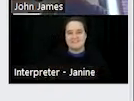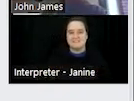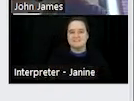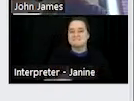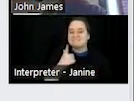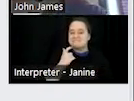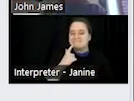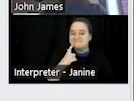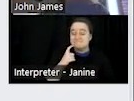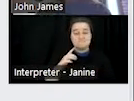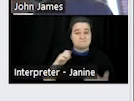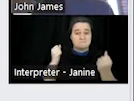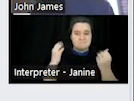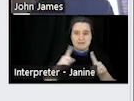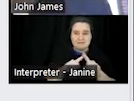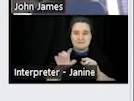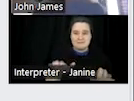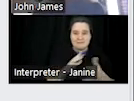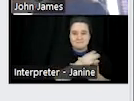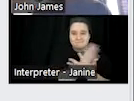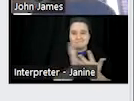Awesome. What a range of activities.